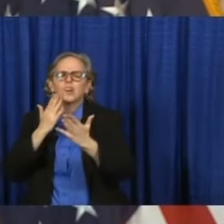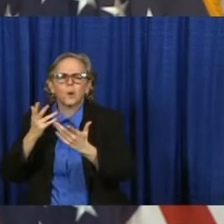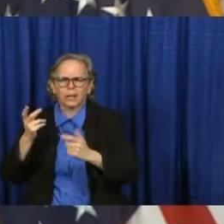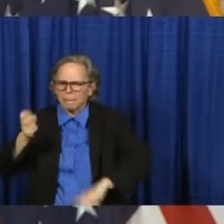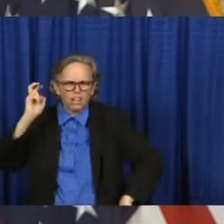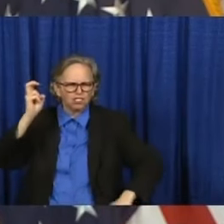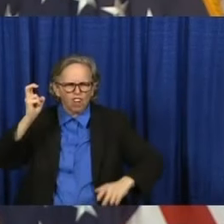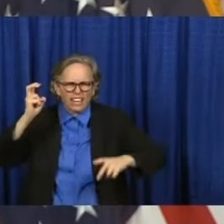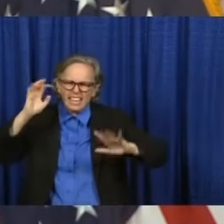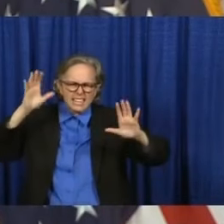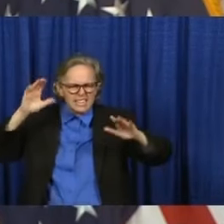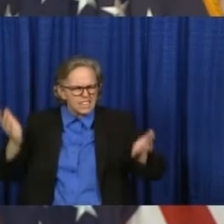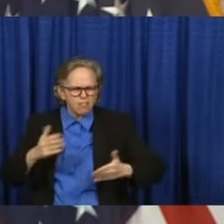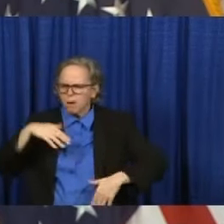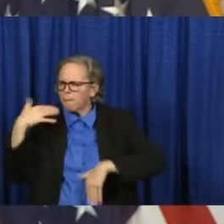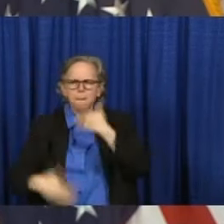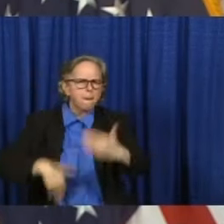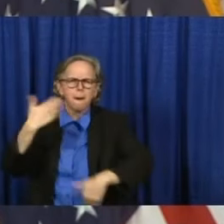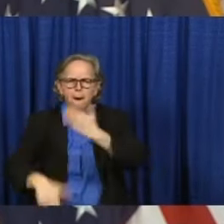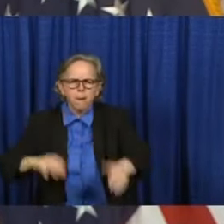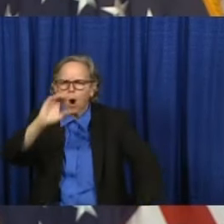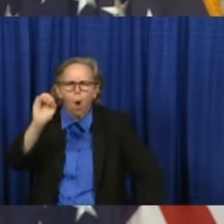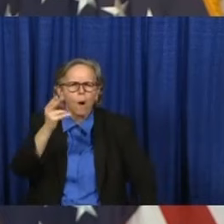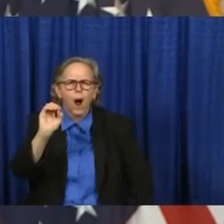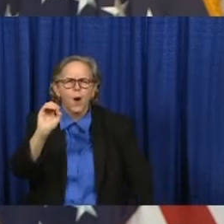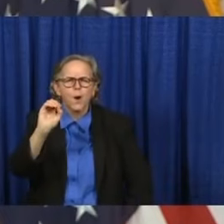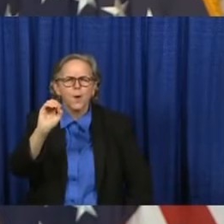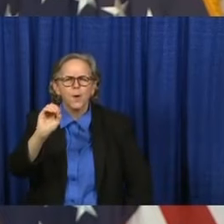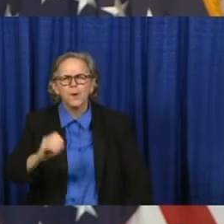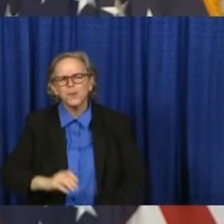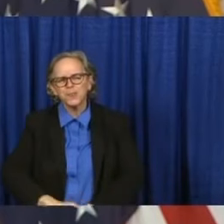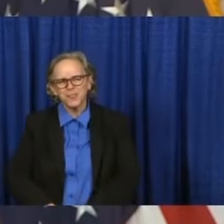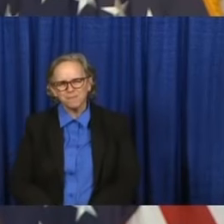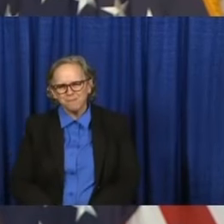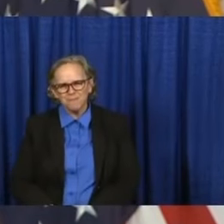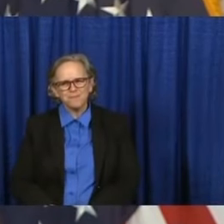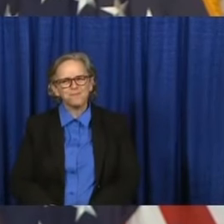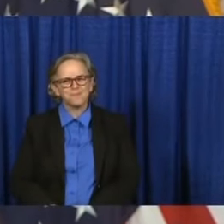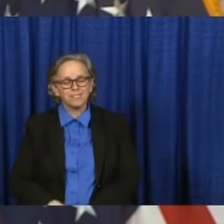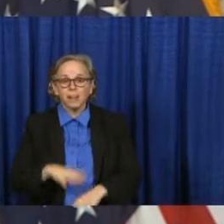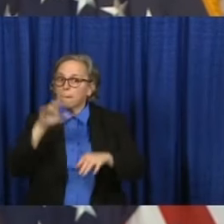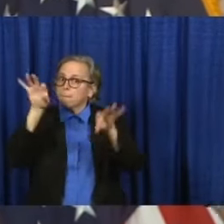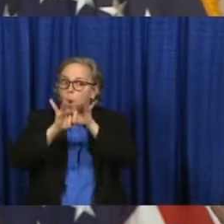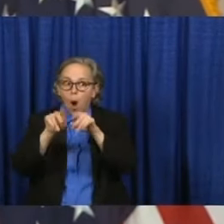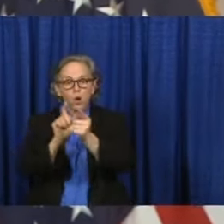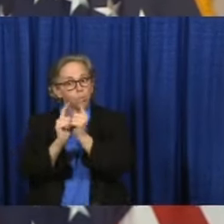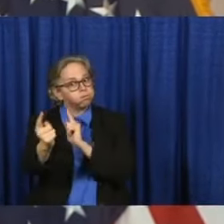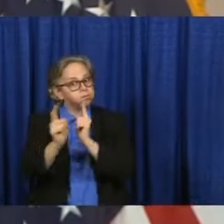later. But only from a nice safe distance of 6 feet or more, please.